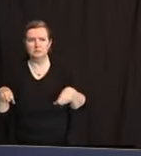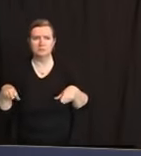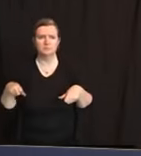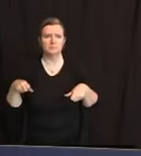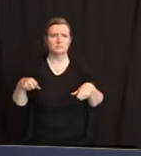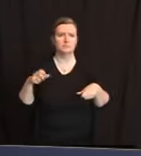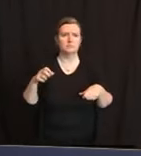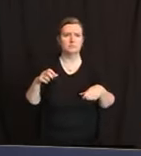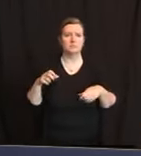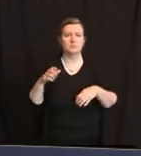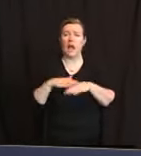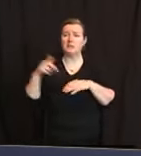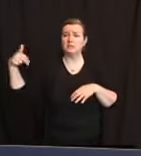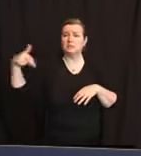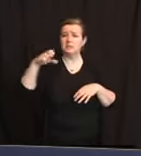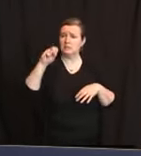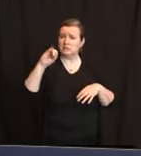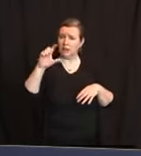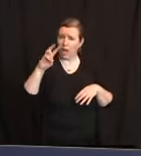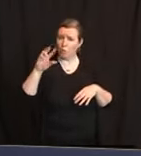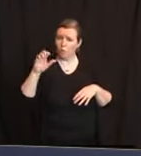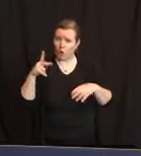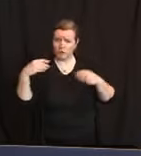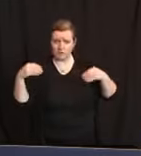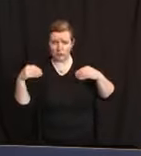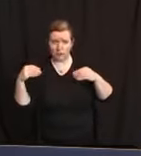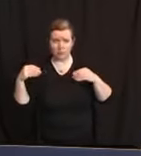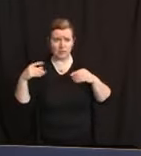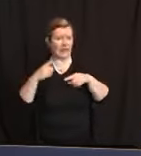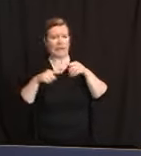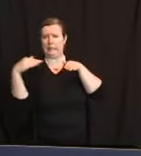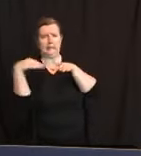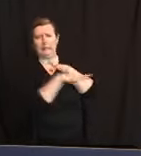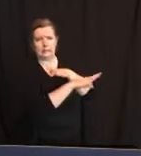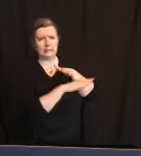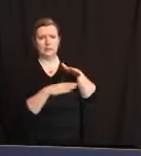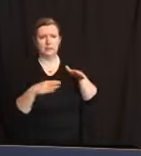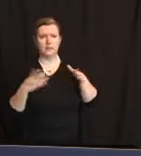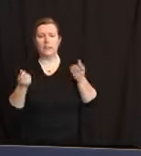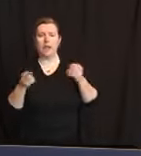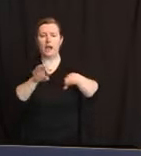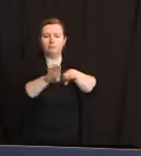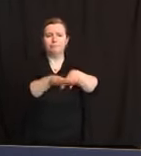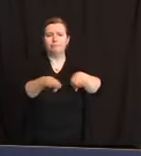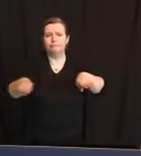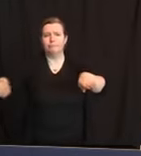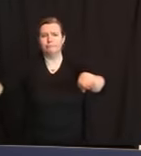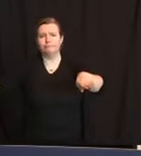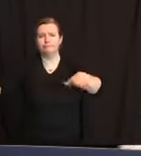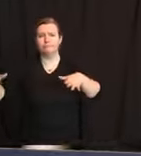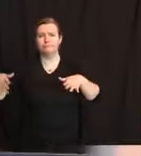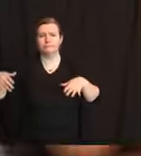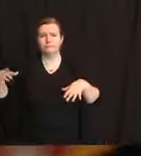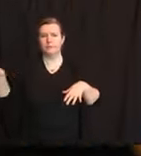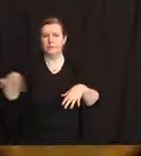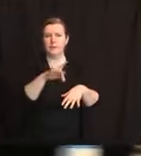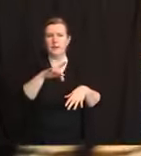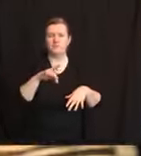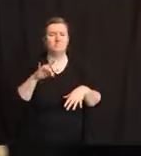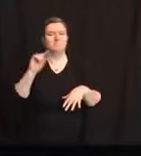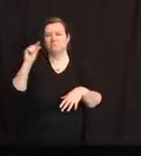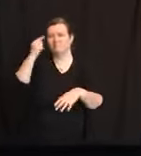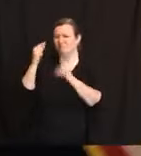this? I don't. Numbers of merchandise out front? I don't, Governor. My guess is no. No, But we're